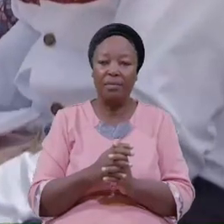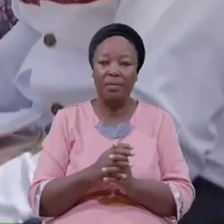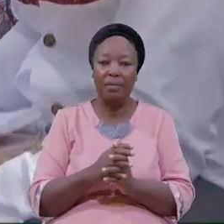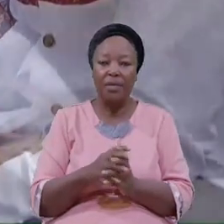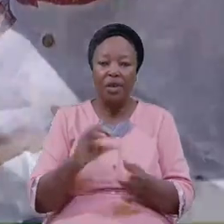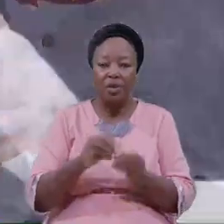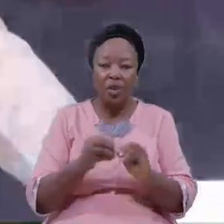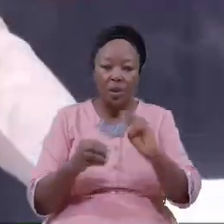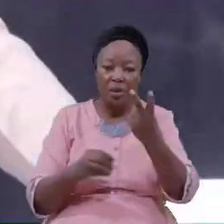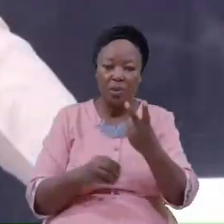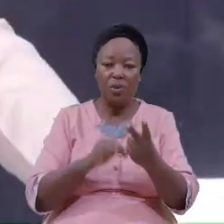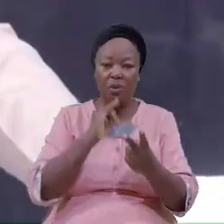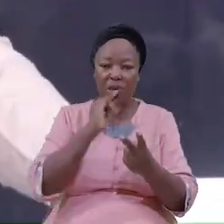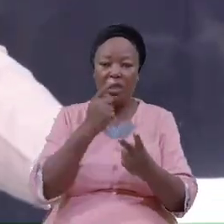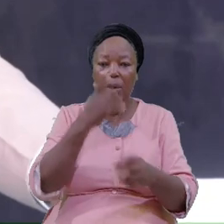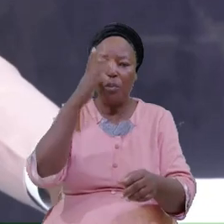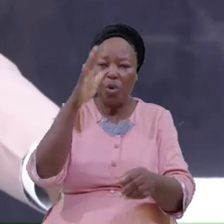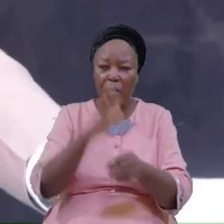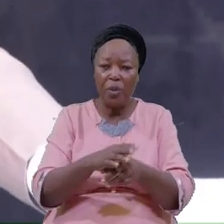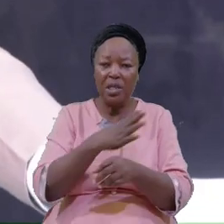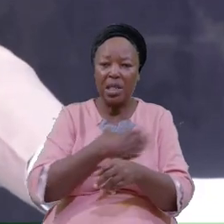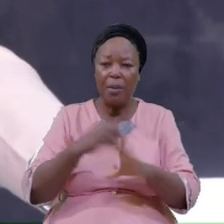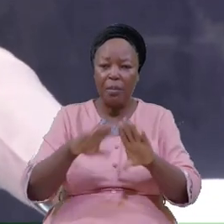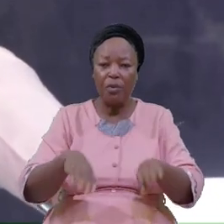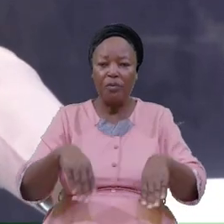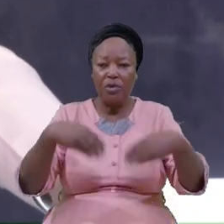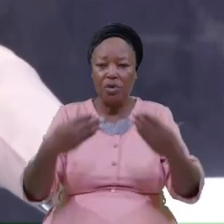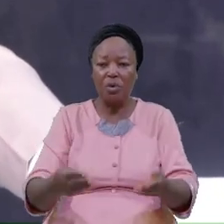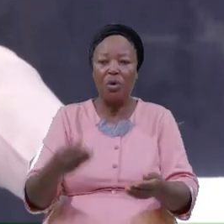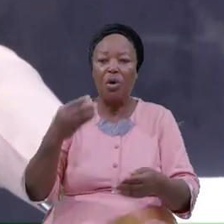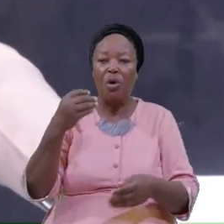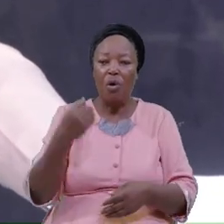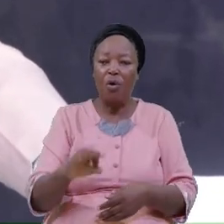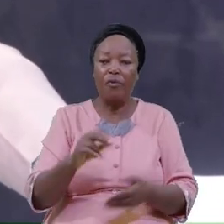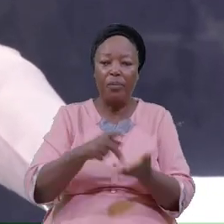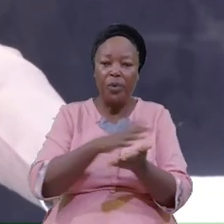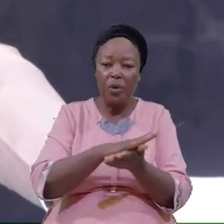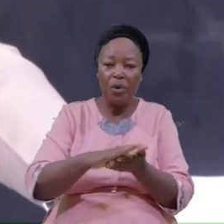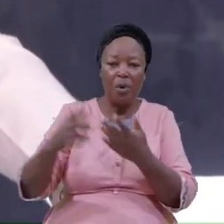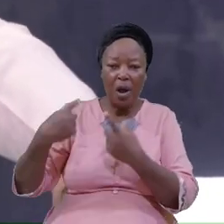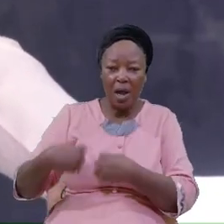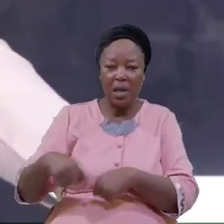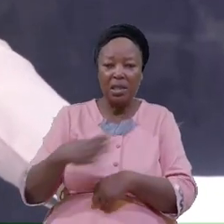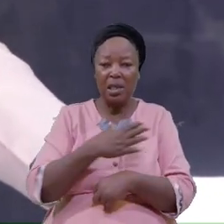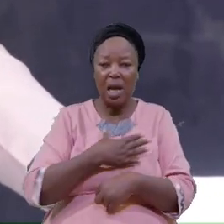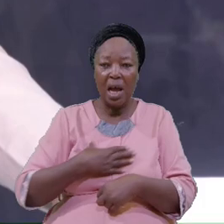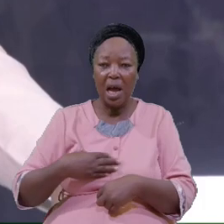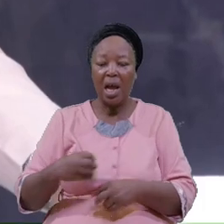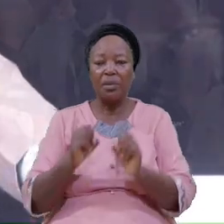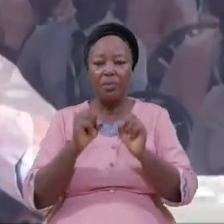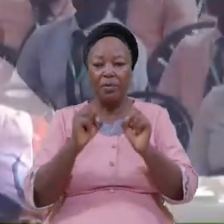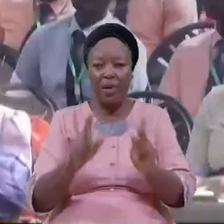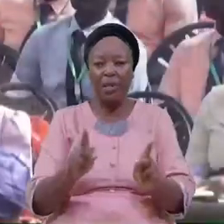the promise and provision of pure heart, a priority, a privilege. Deuxième point,